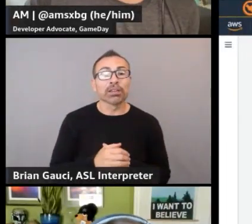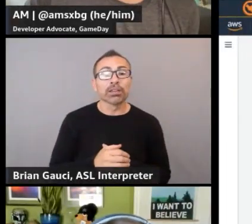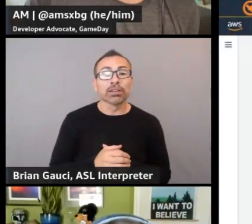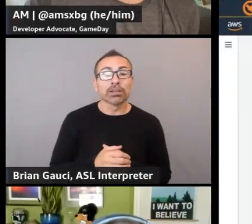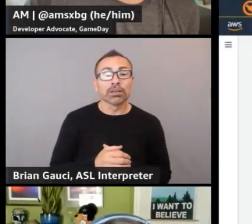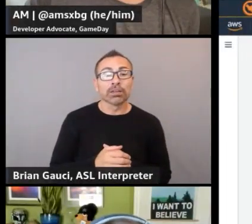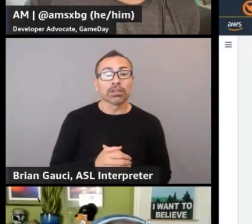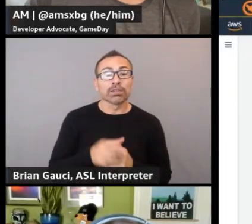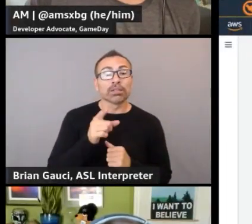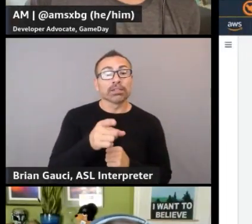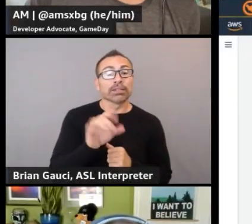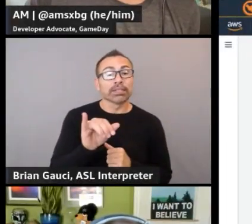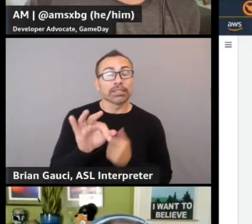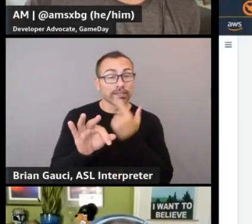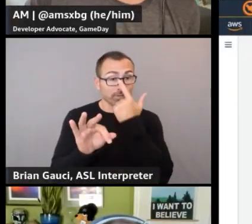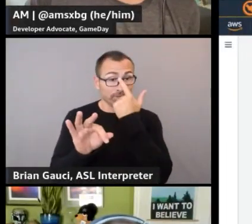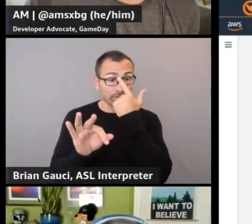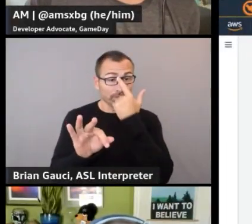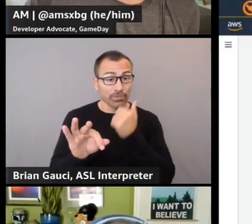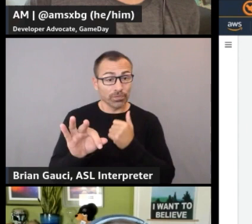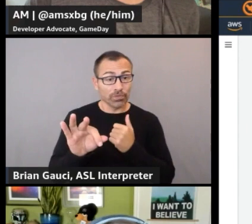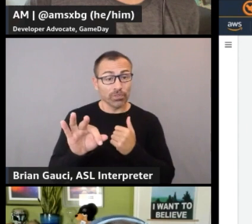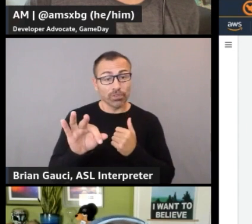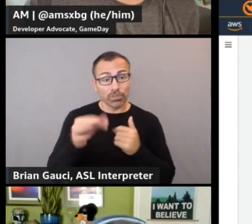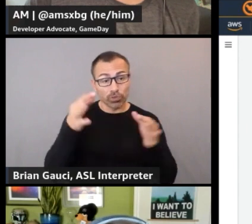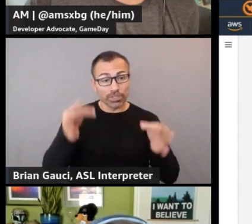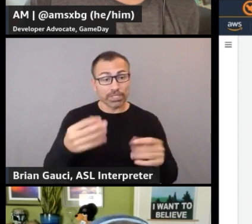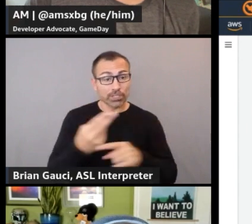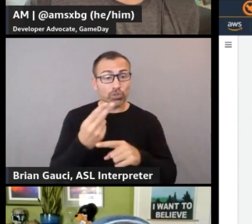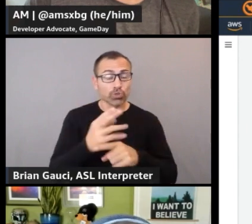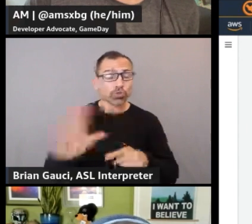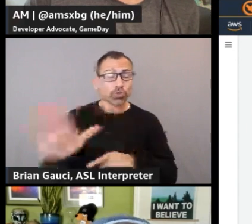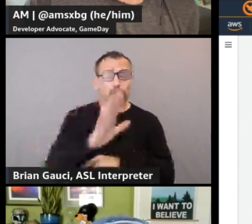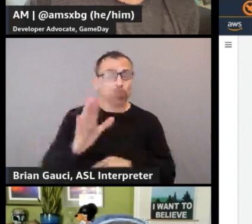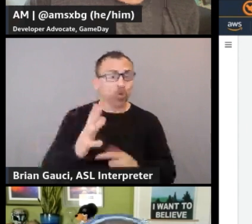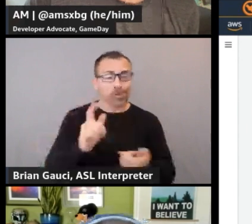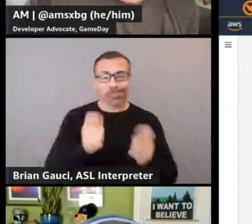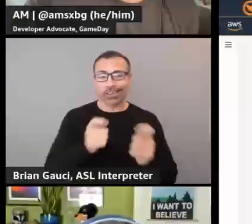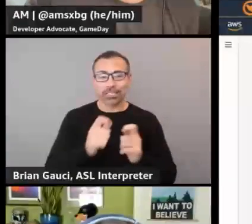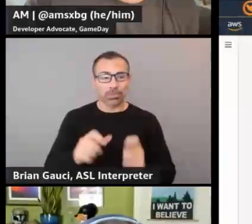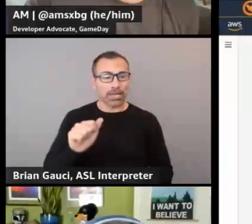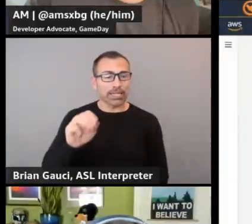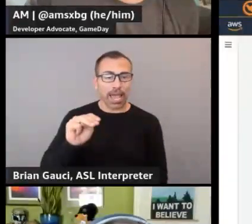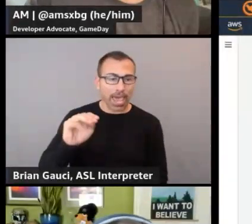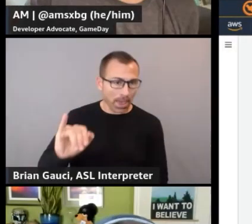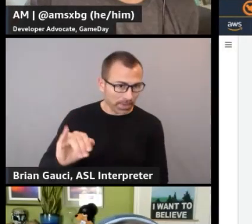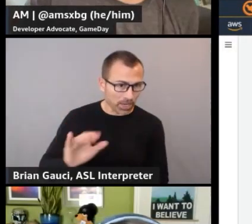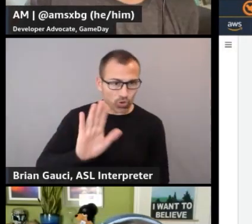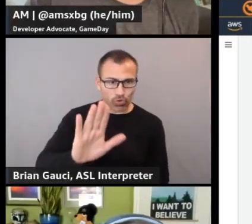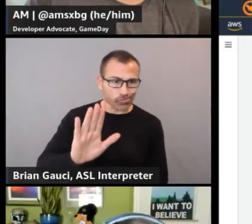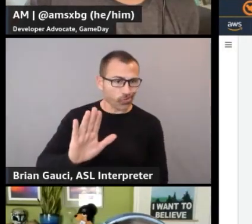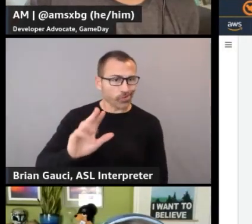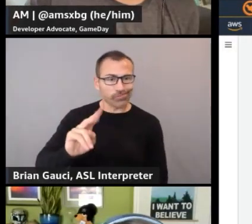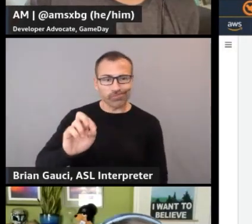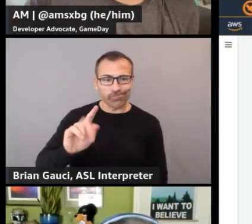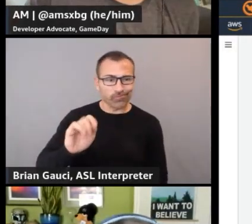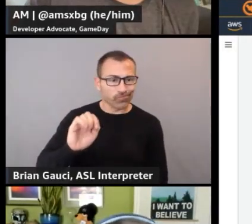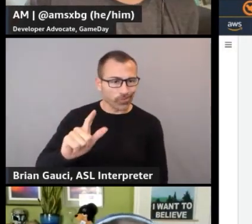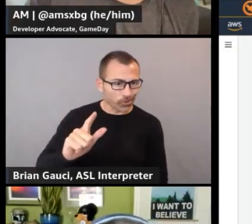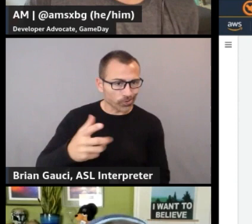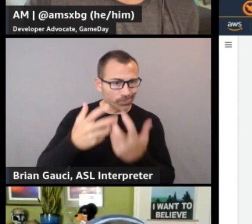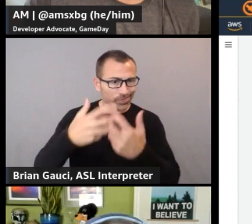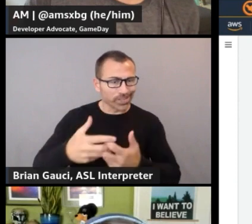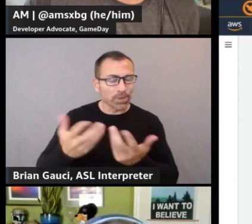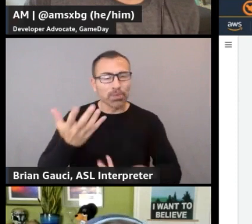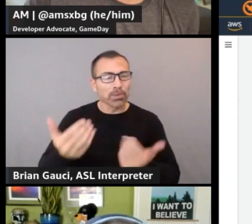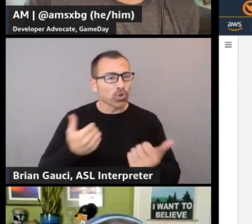you decide to use your own customized AMI, which is your own customized virtual machine, so maybe you have your own drivers and things like that on there,